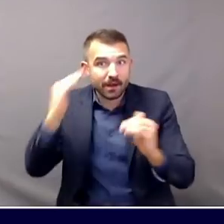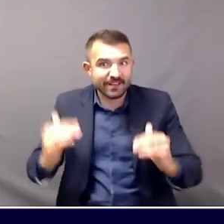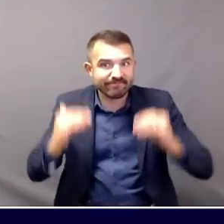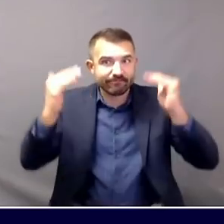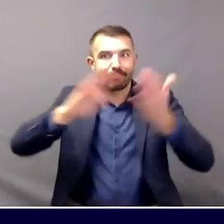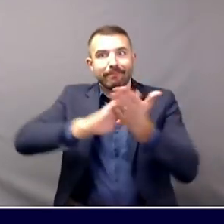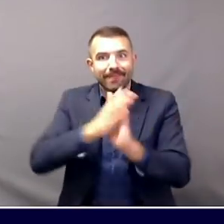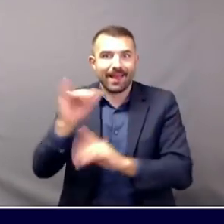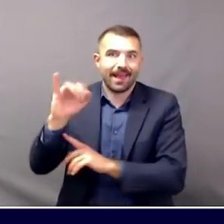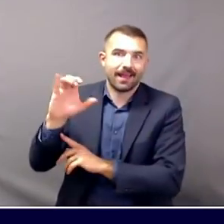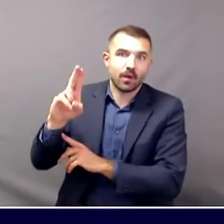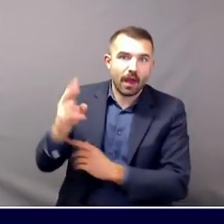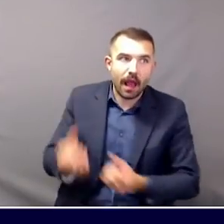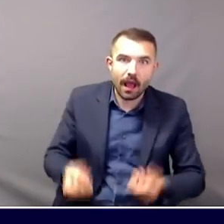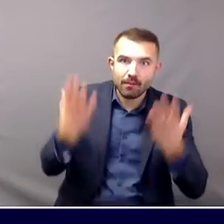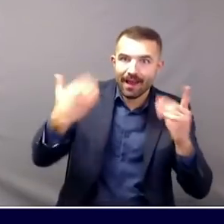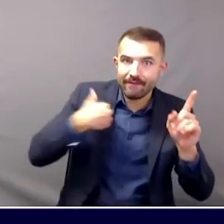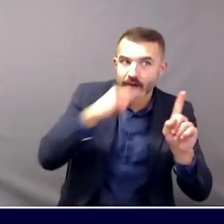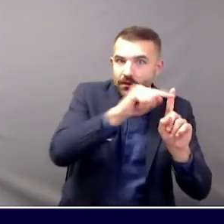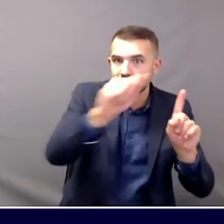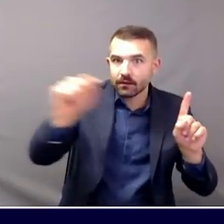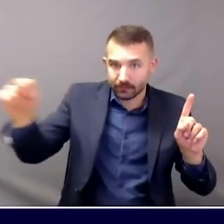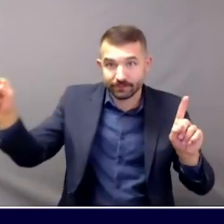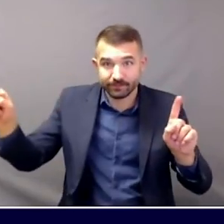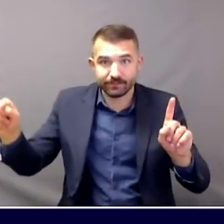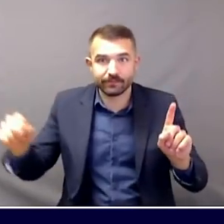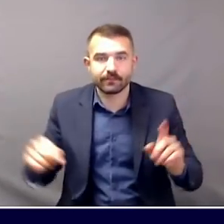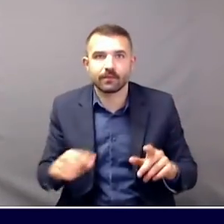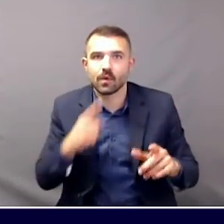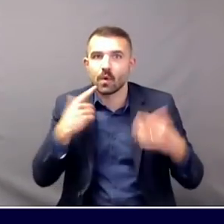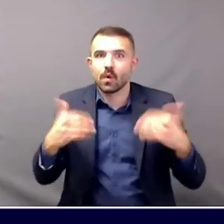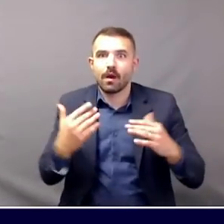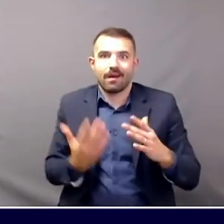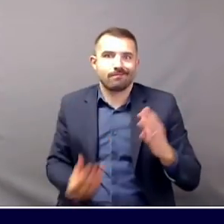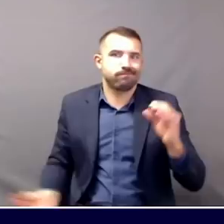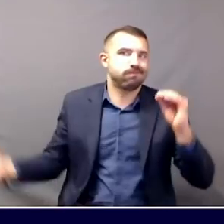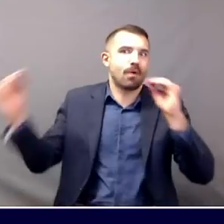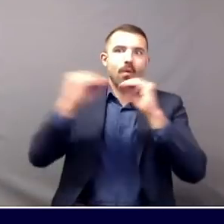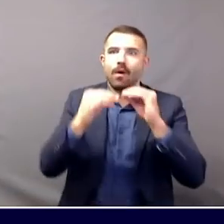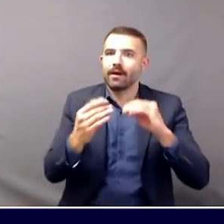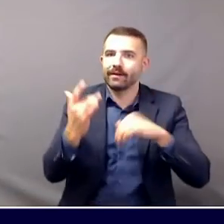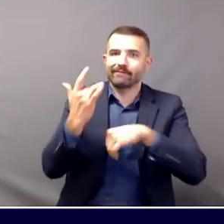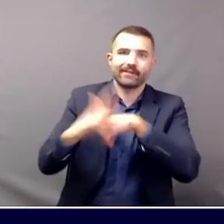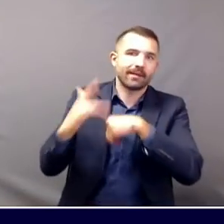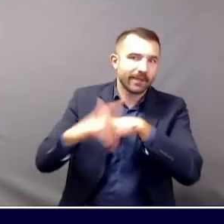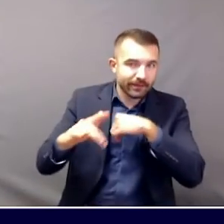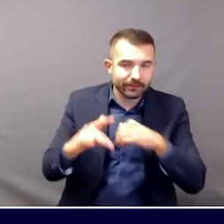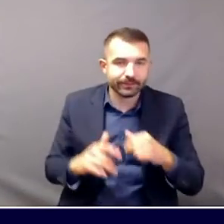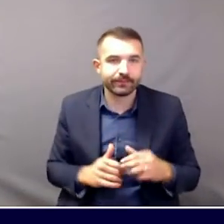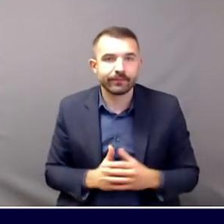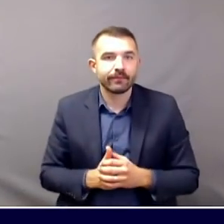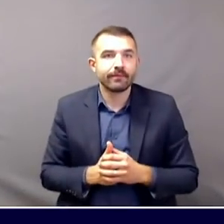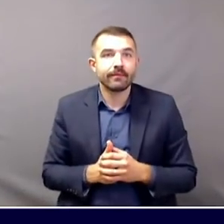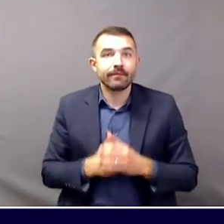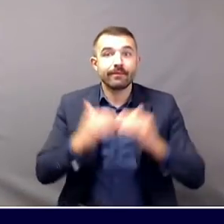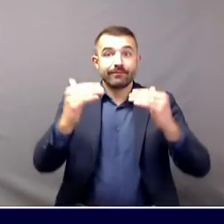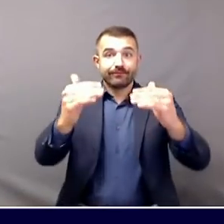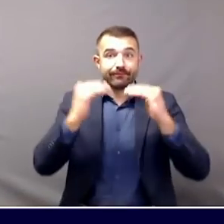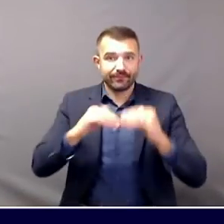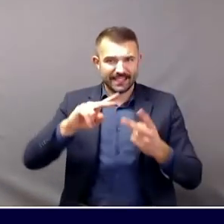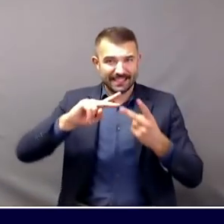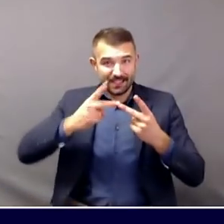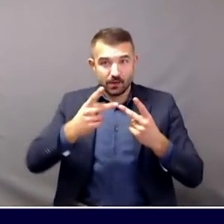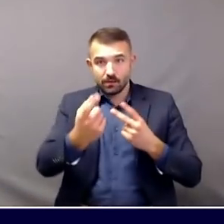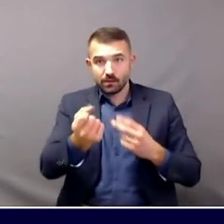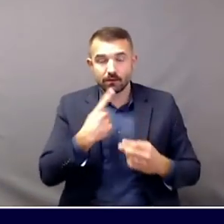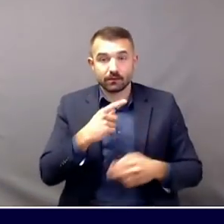with your last question around readmittance. That has been a concern nationwide. We have seen some readmittance in Maine,